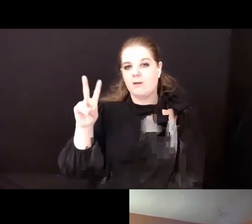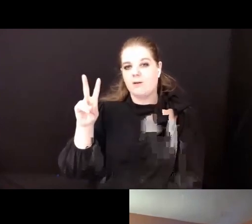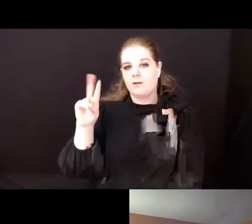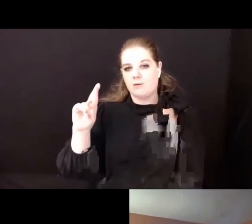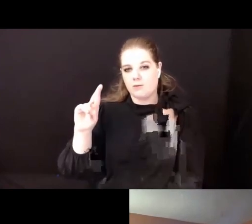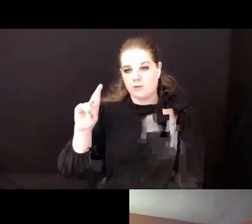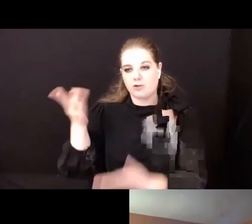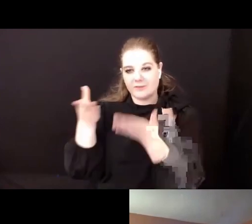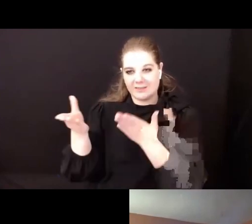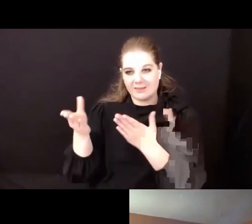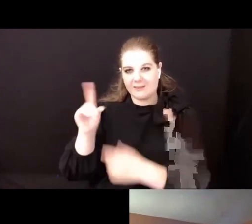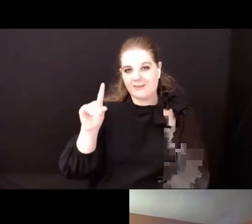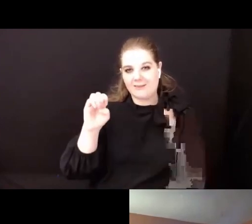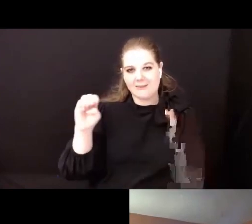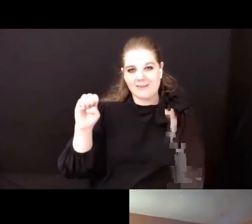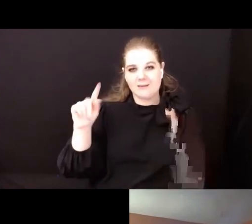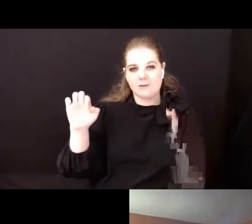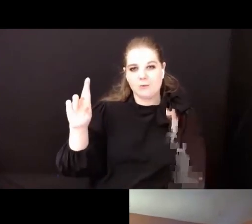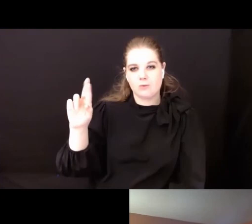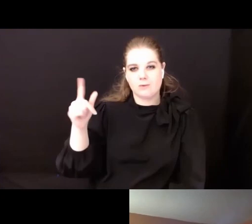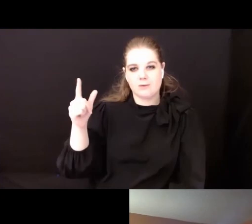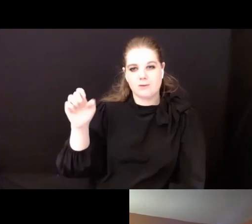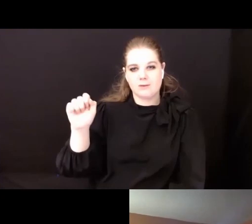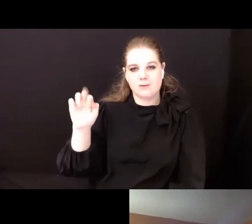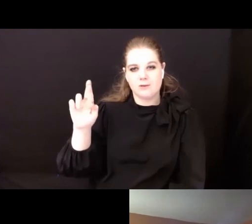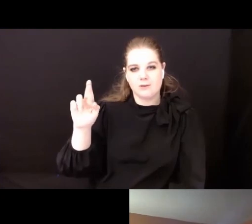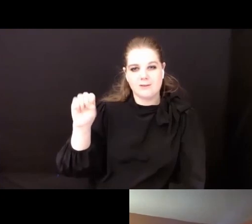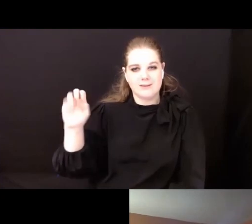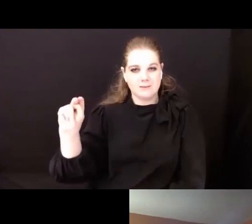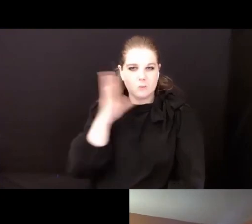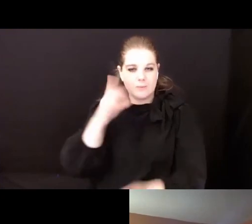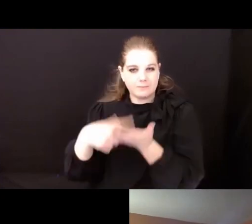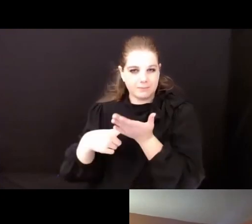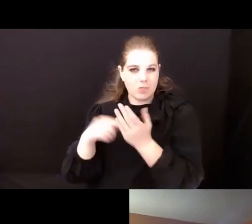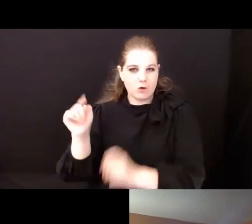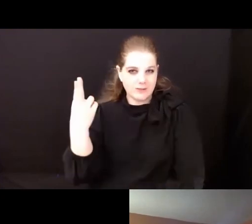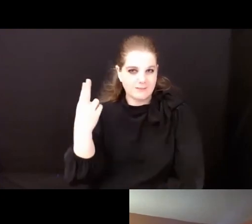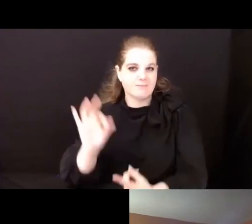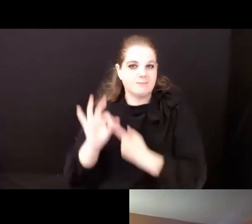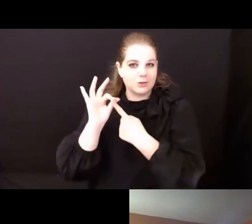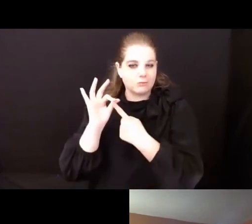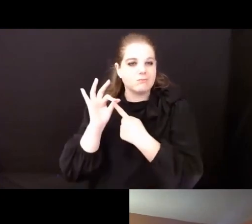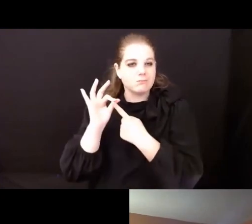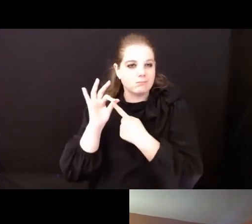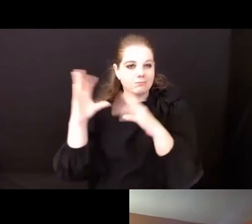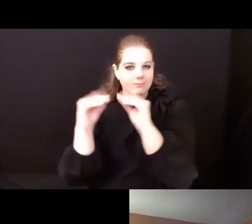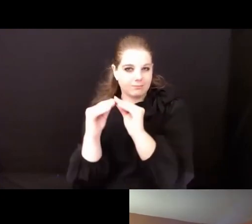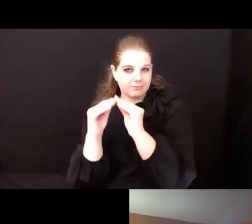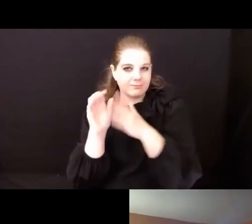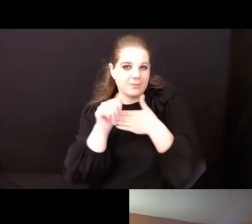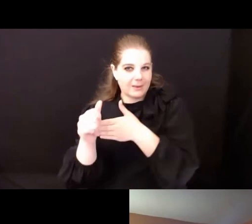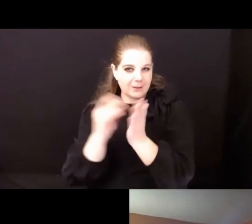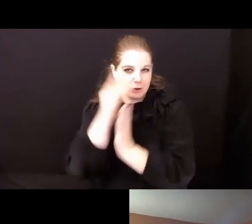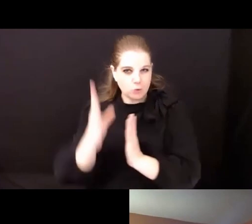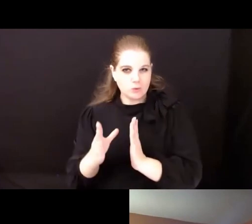Dee Torgerson, will be talking with us on Thursday. That will be a special session led by one of our students,